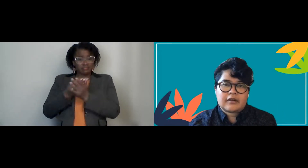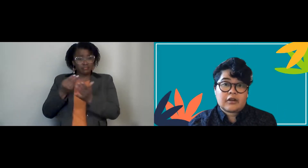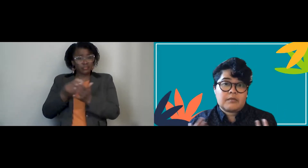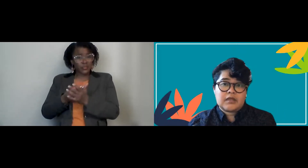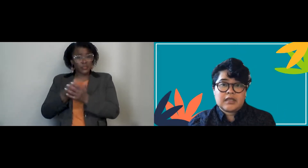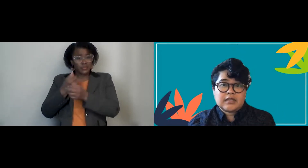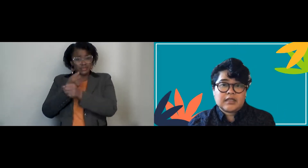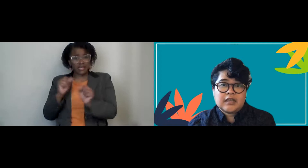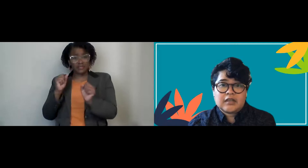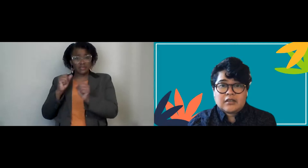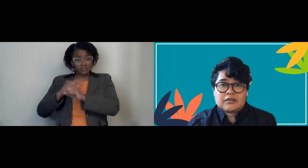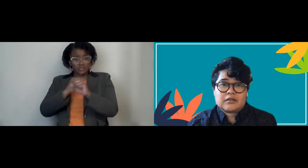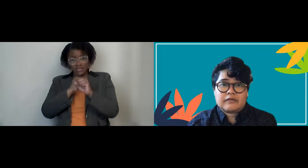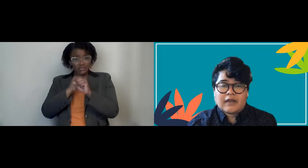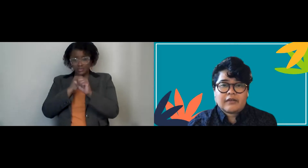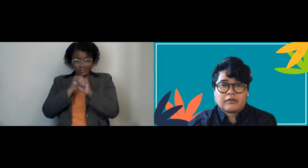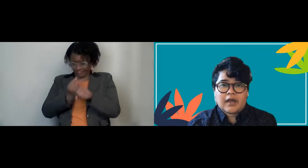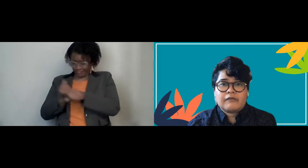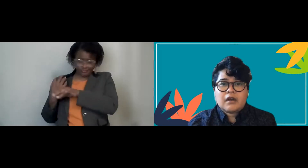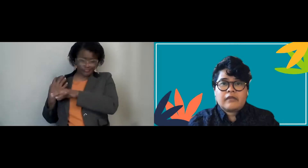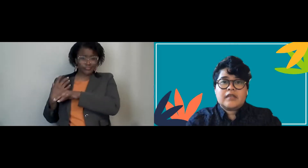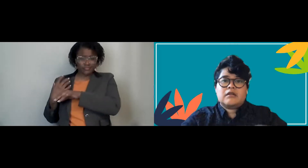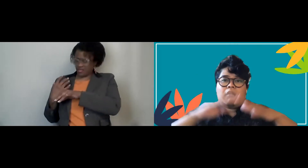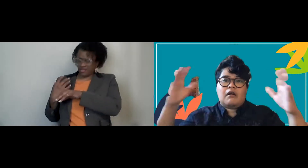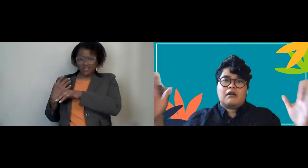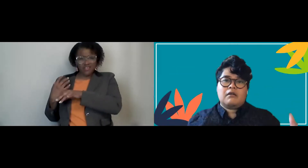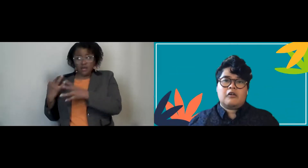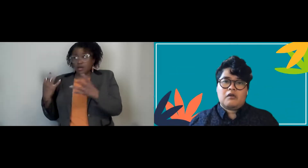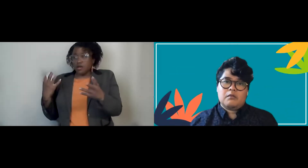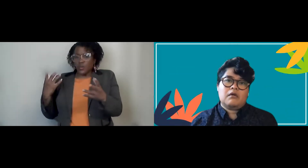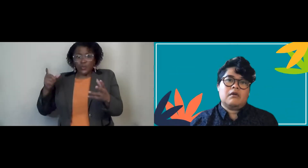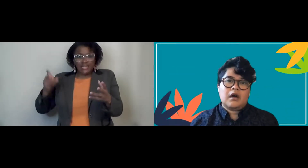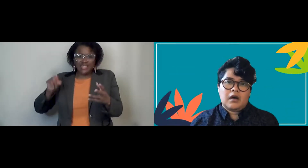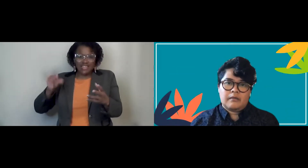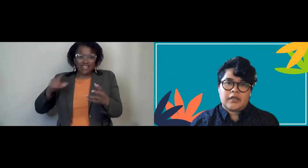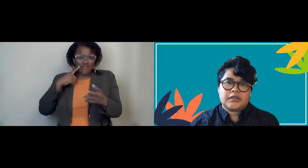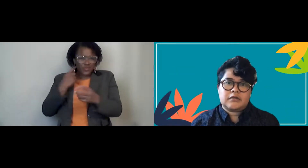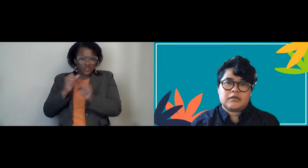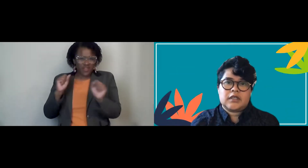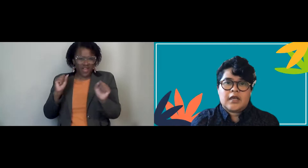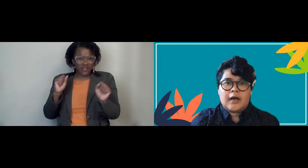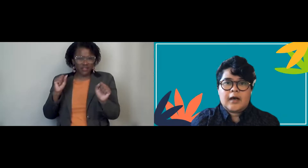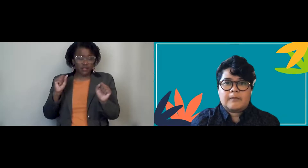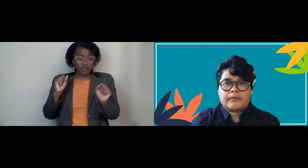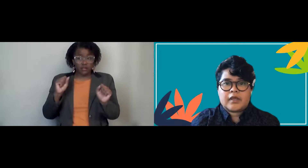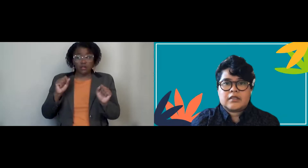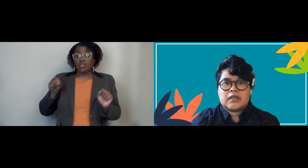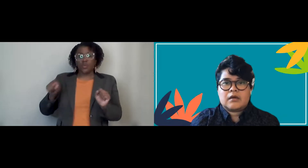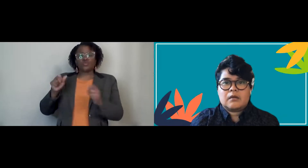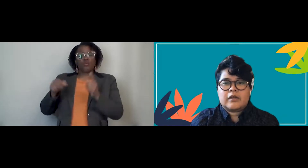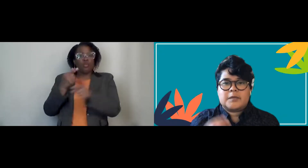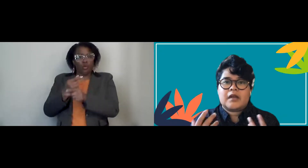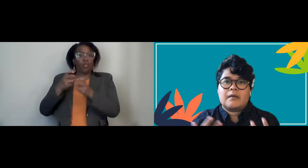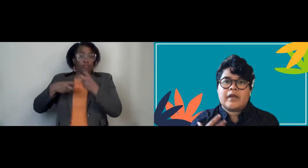safety net that our communities need to survive and thrive. These are all global issues.